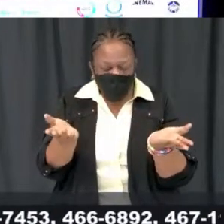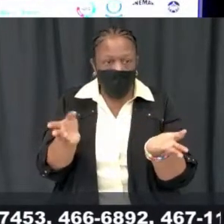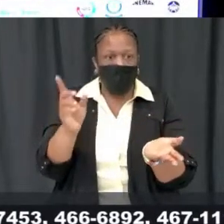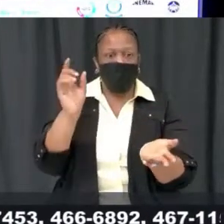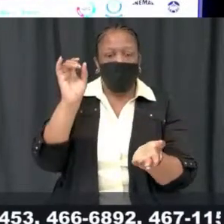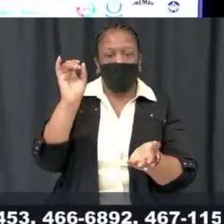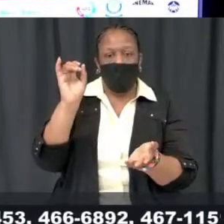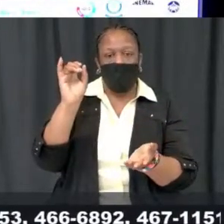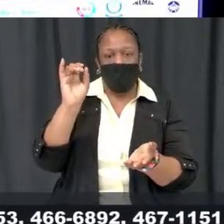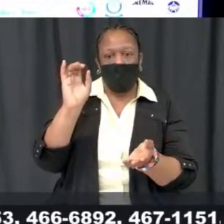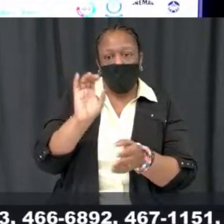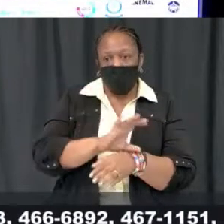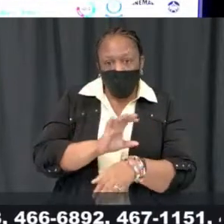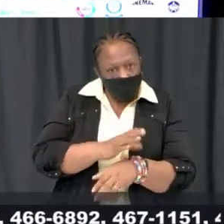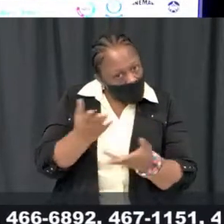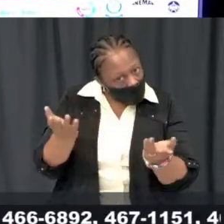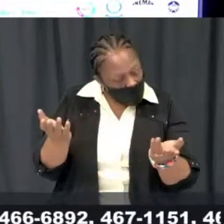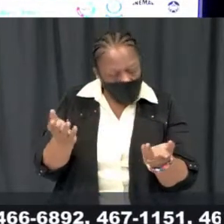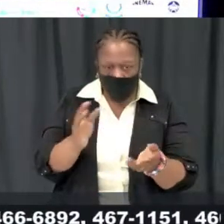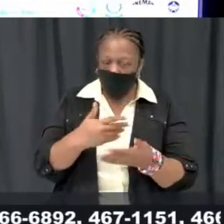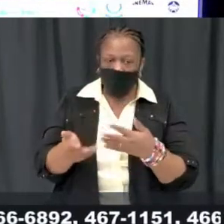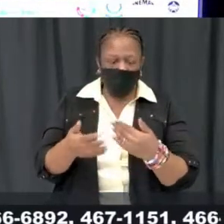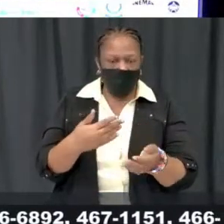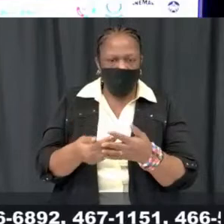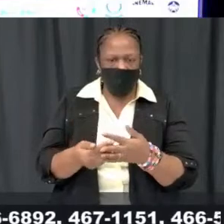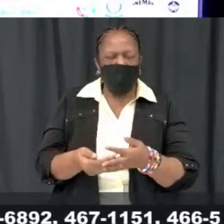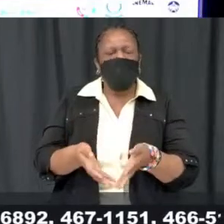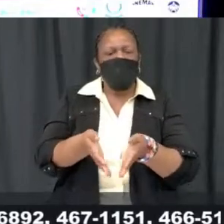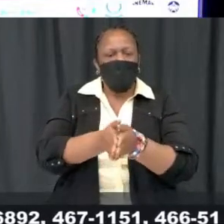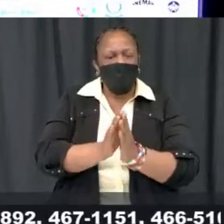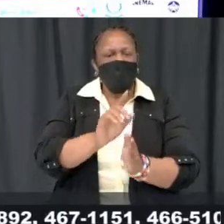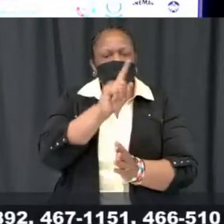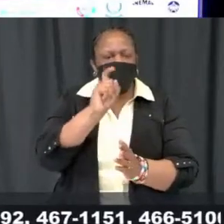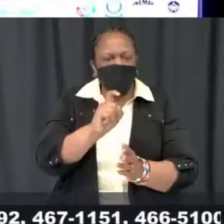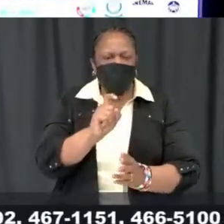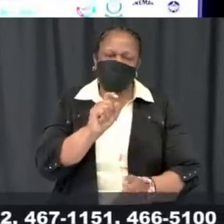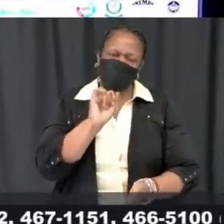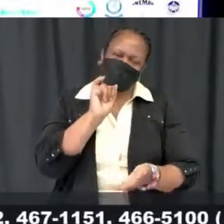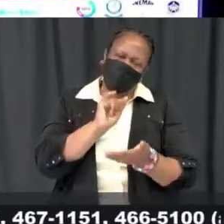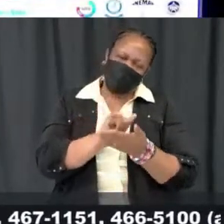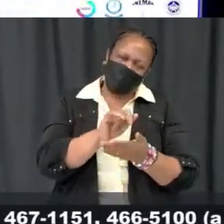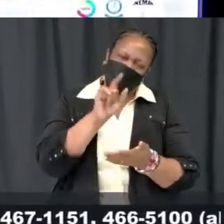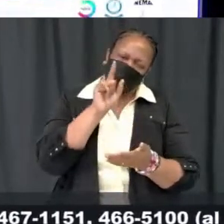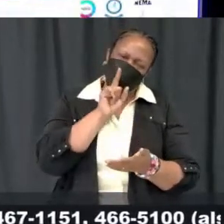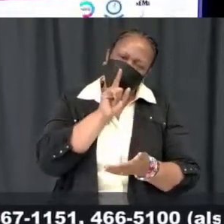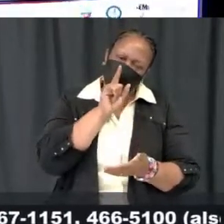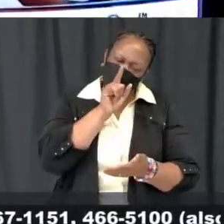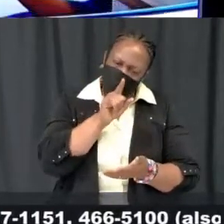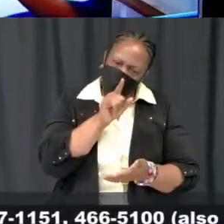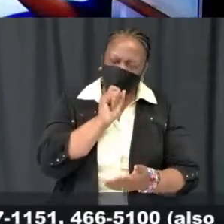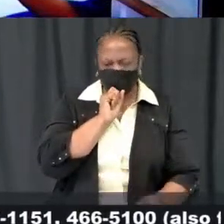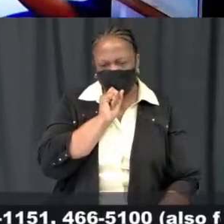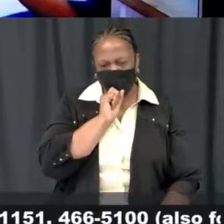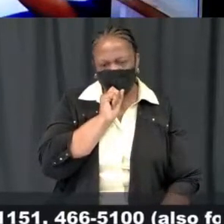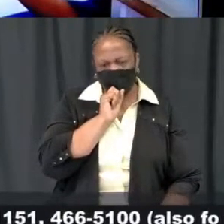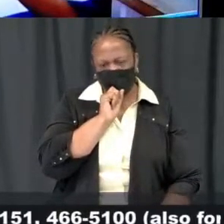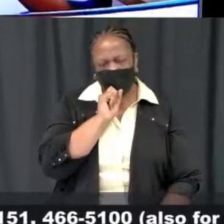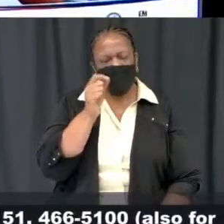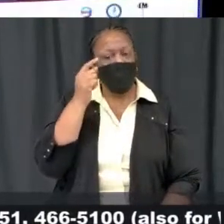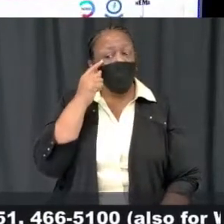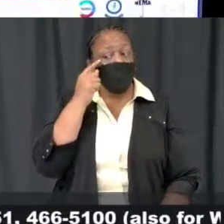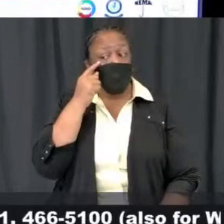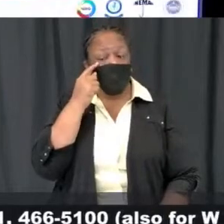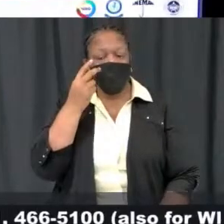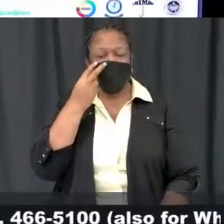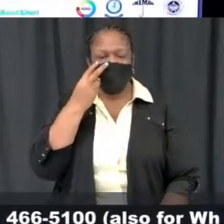ask yourself if it is true. And you must check your sources. Check